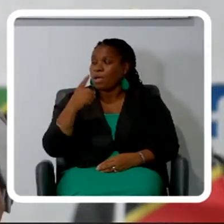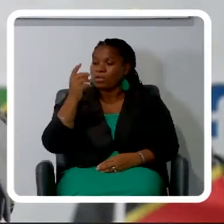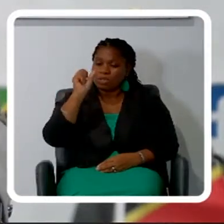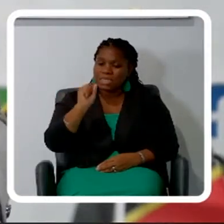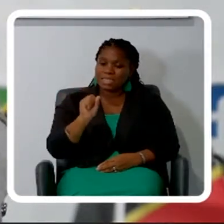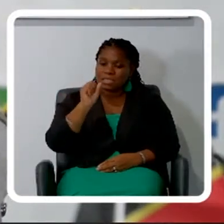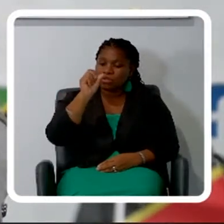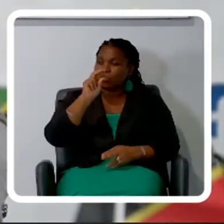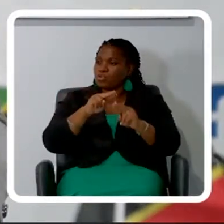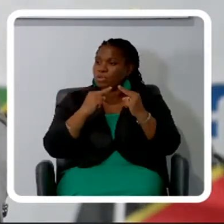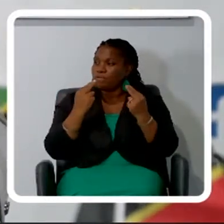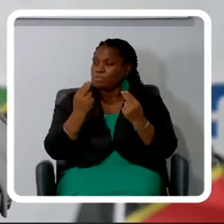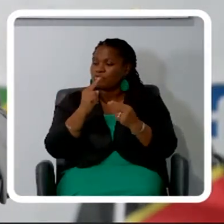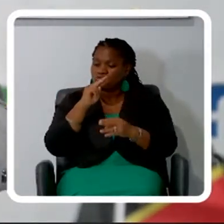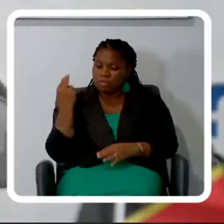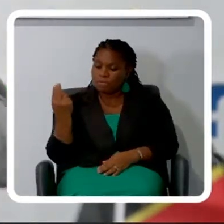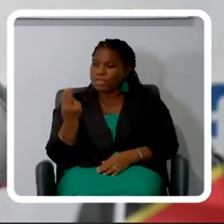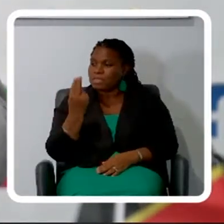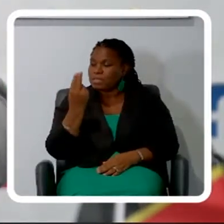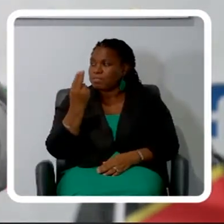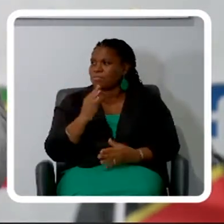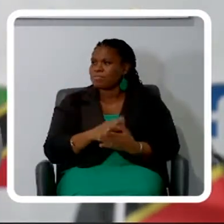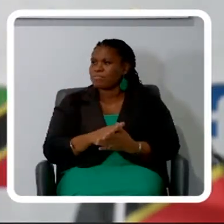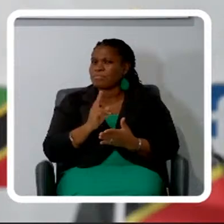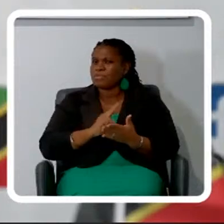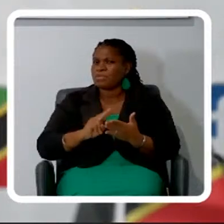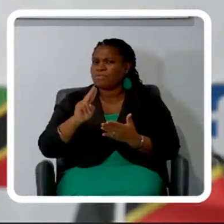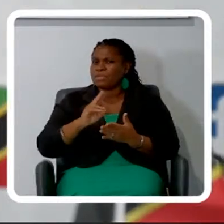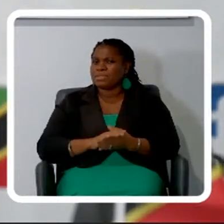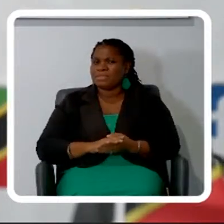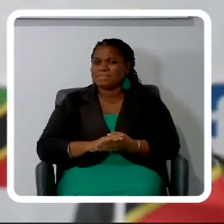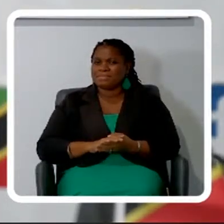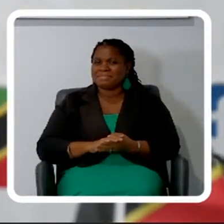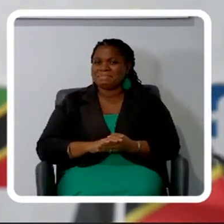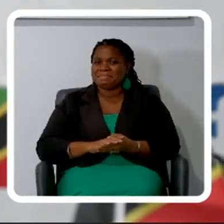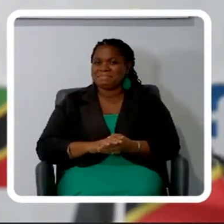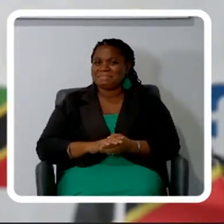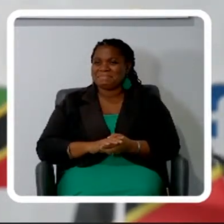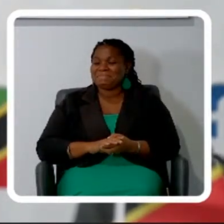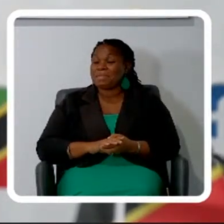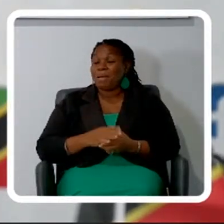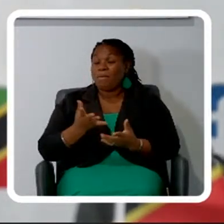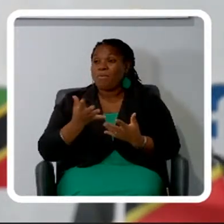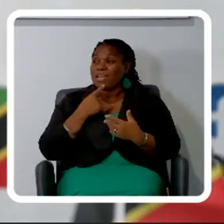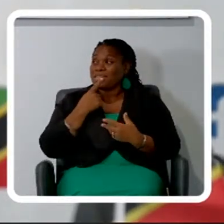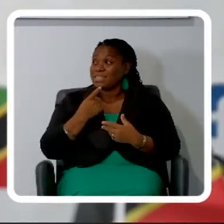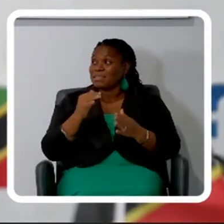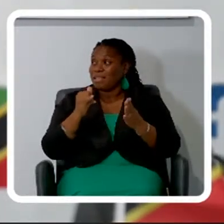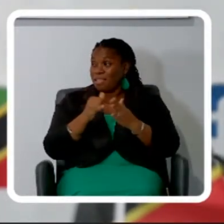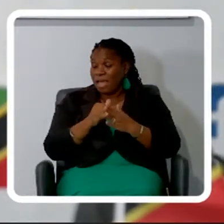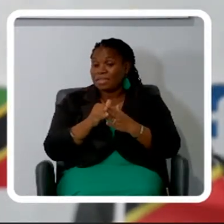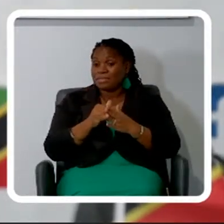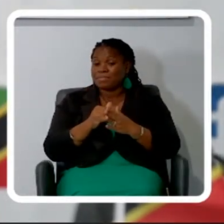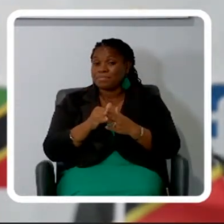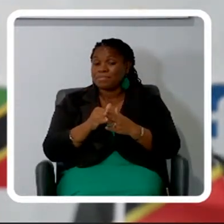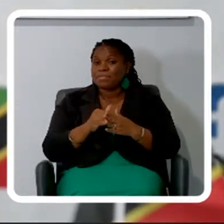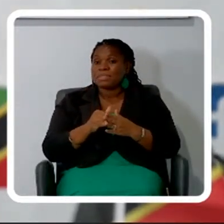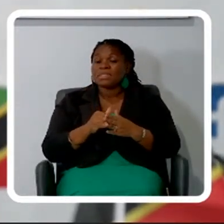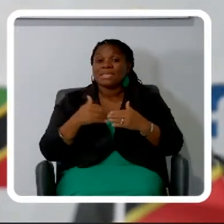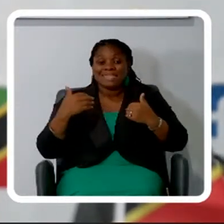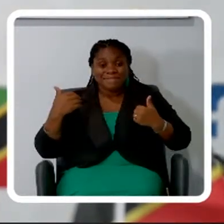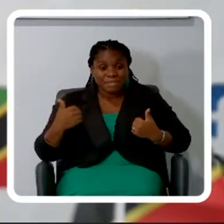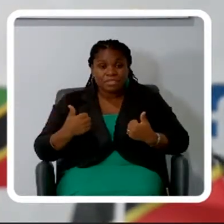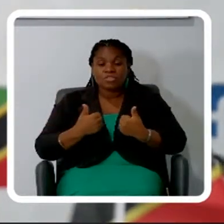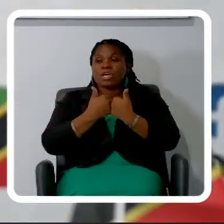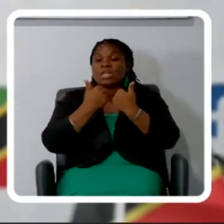our people here in St. Kitts and Nevis is that we continue to face challenges, but we are up to the task. The challenge